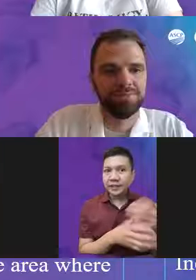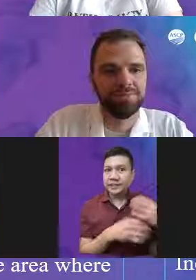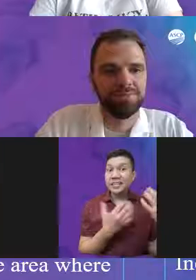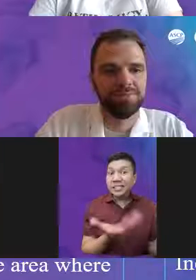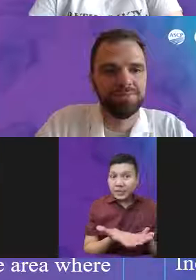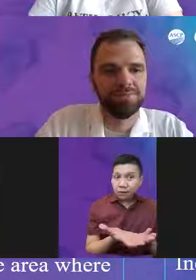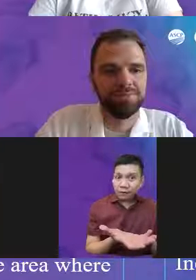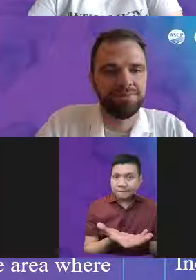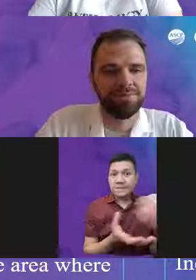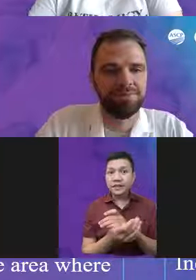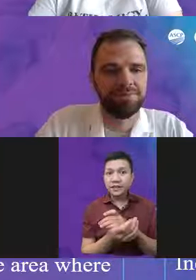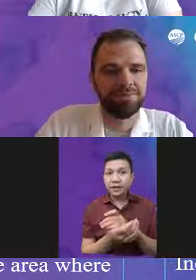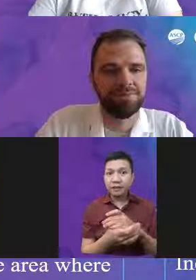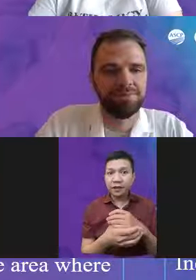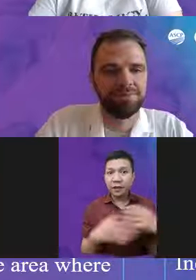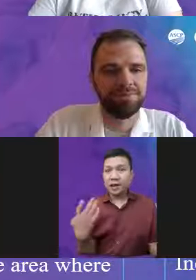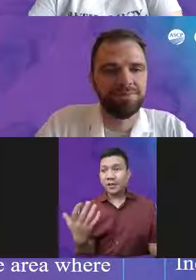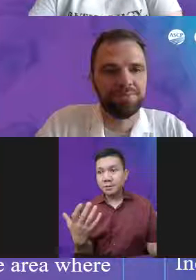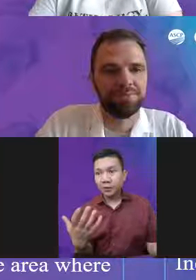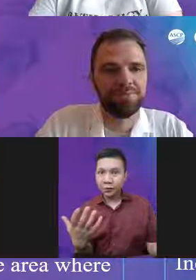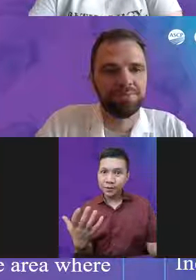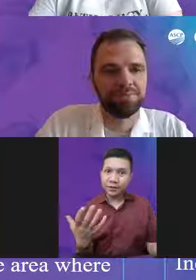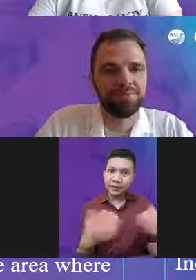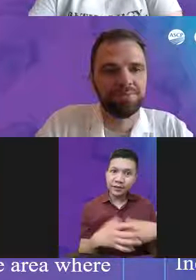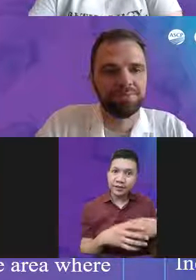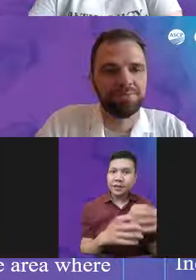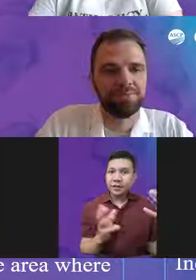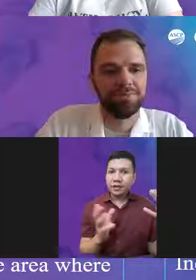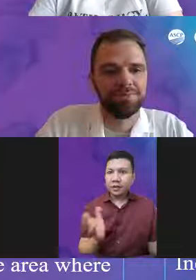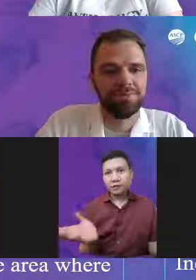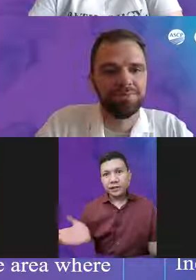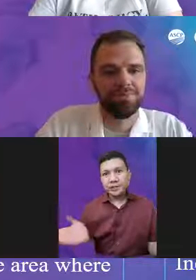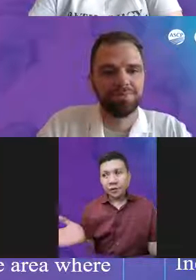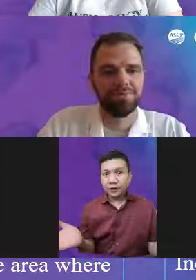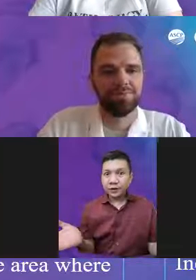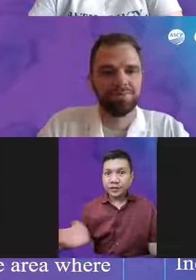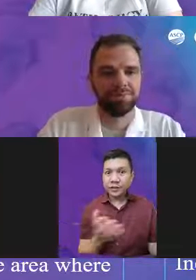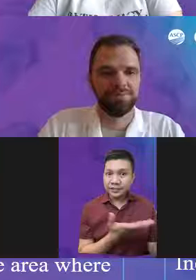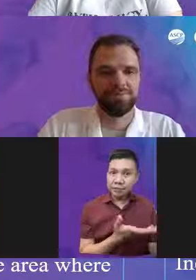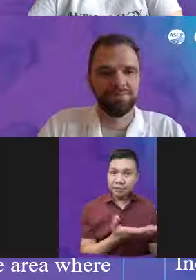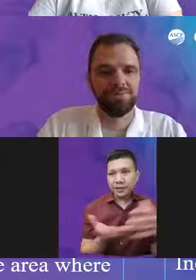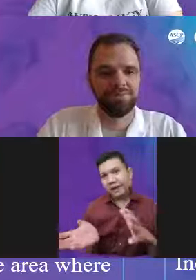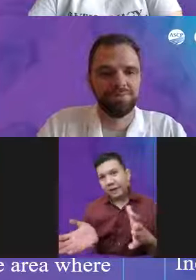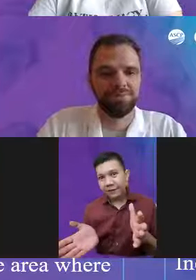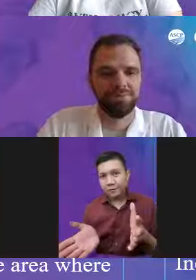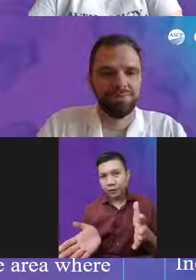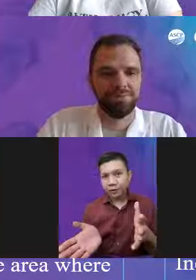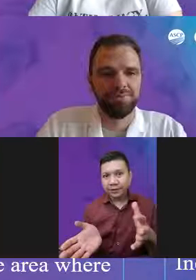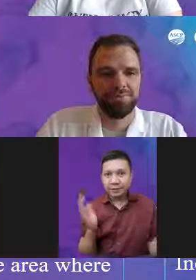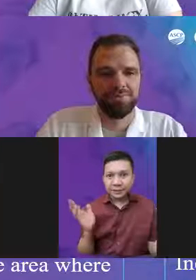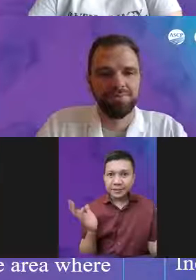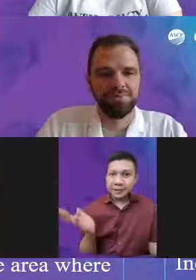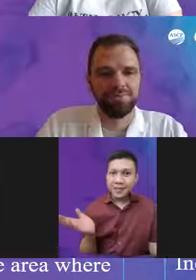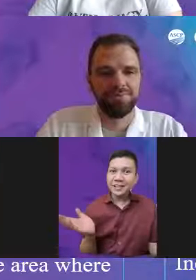red cell, like it says zero, and then you have a high hemoglobin, and then like, what is going on? It says zero, but I have